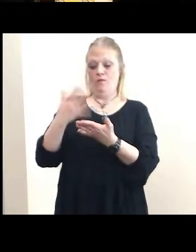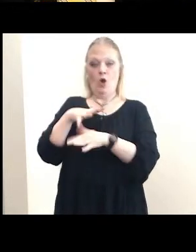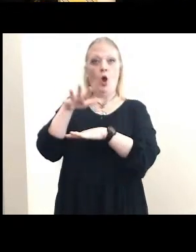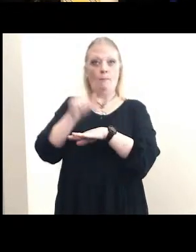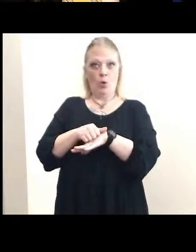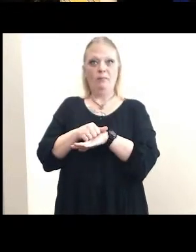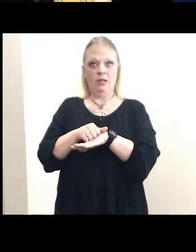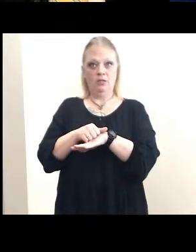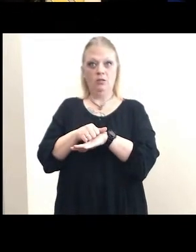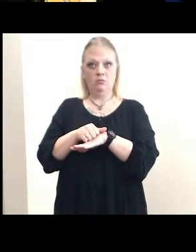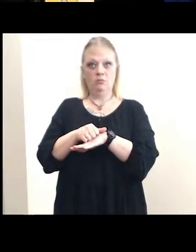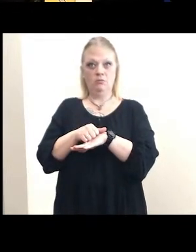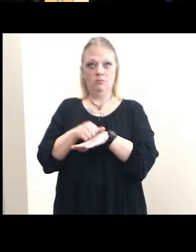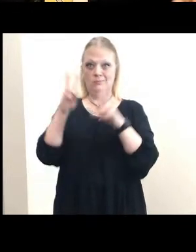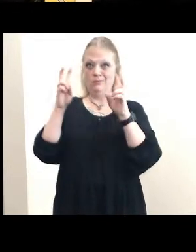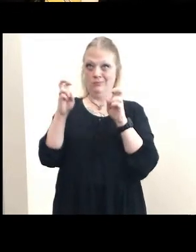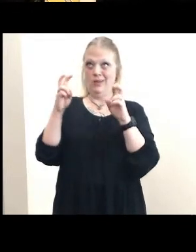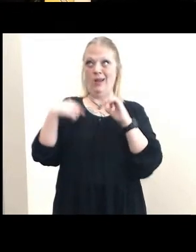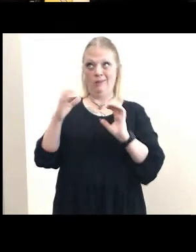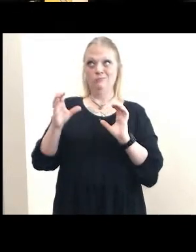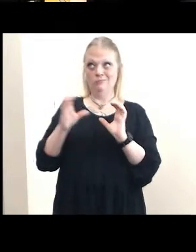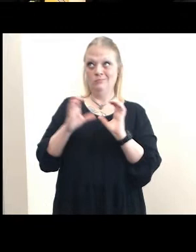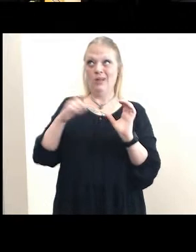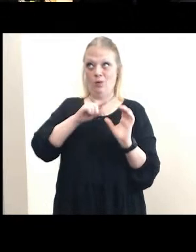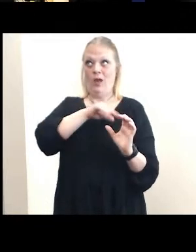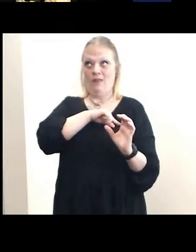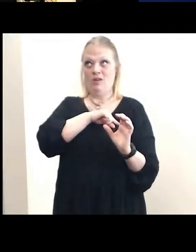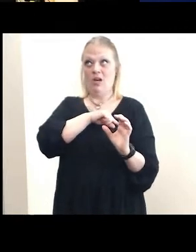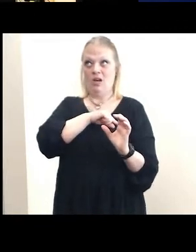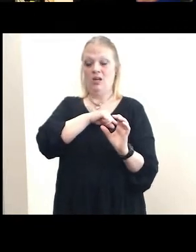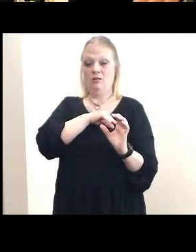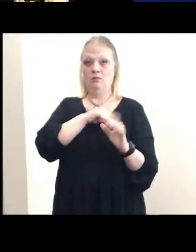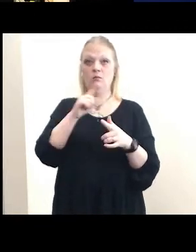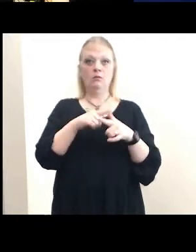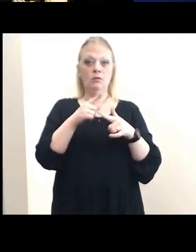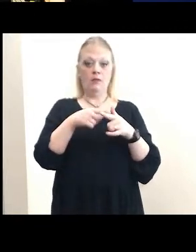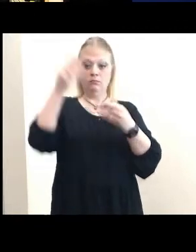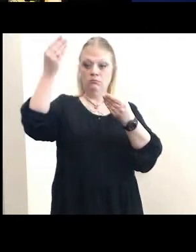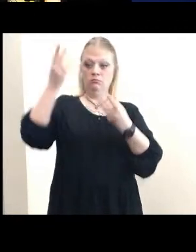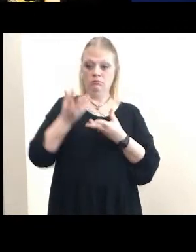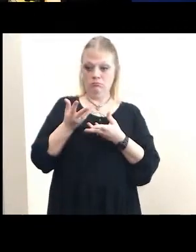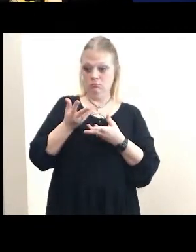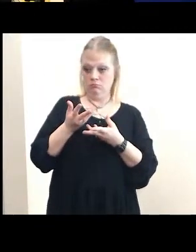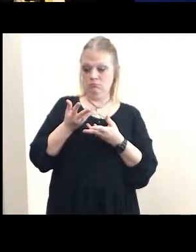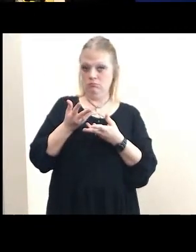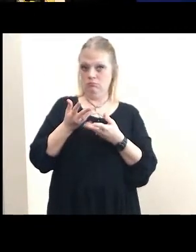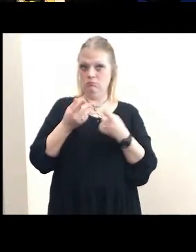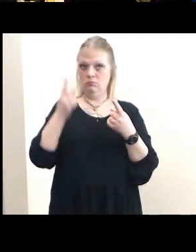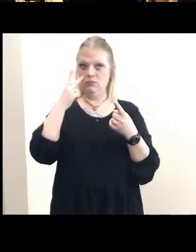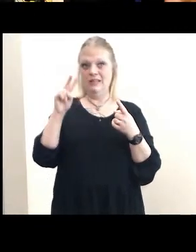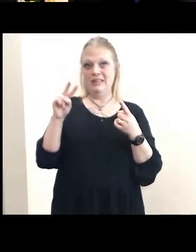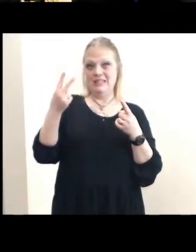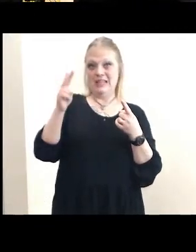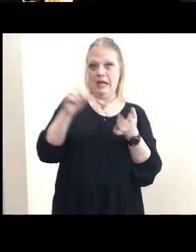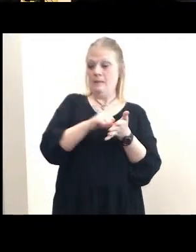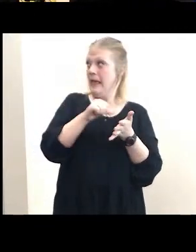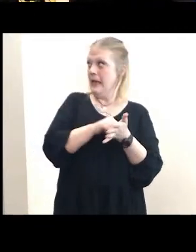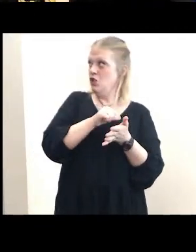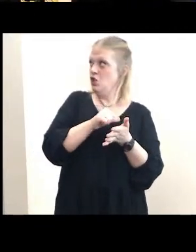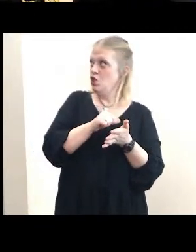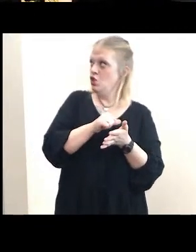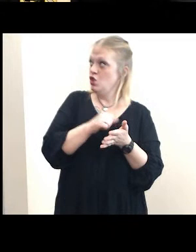They then, after certifying that they qualify for the pod, got notice. And you see the second page of